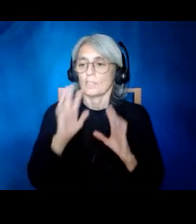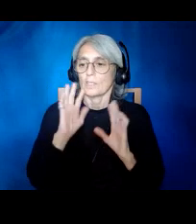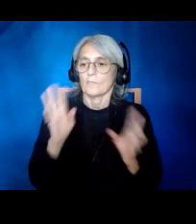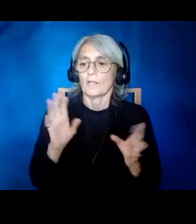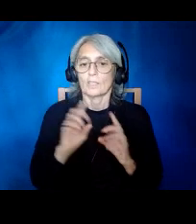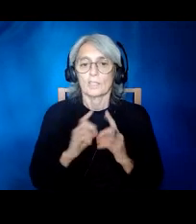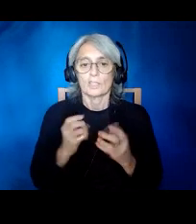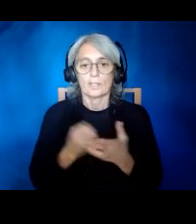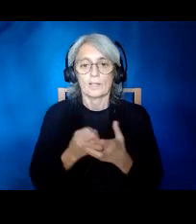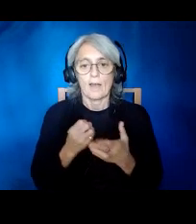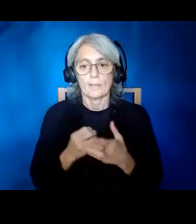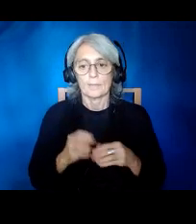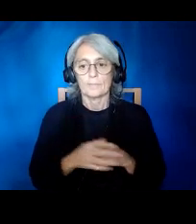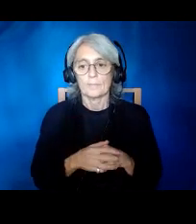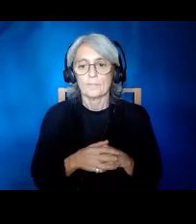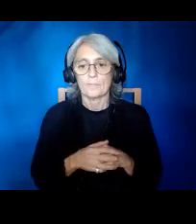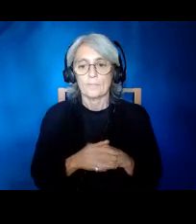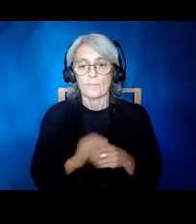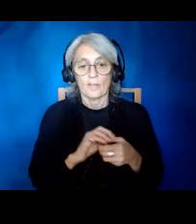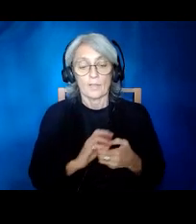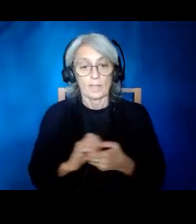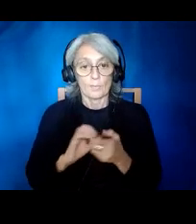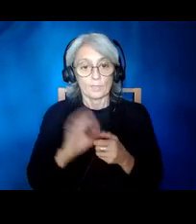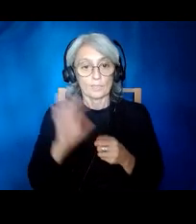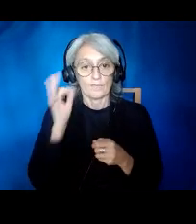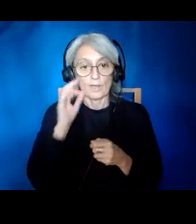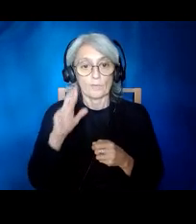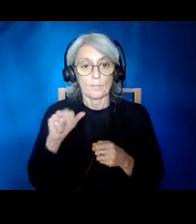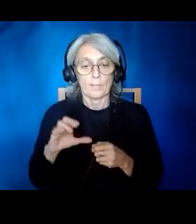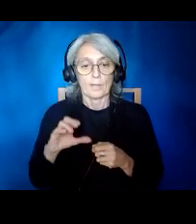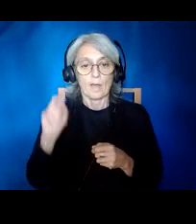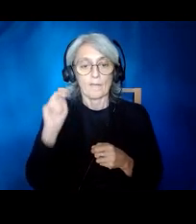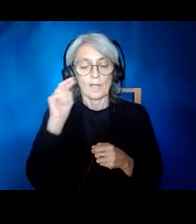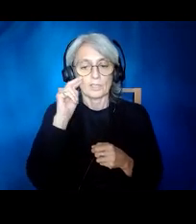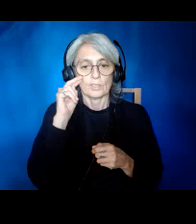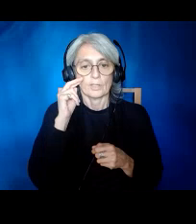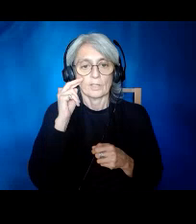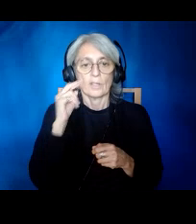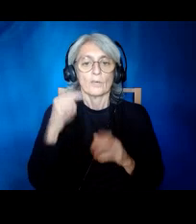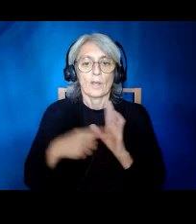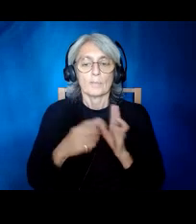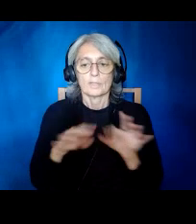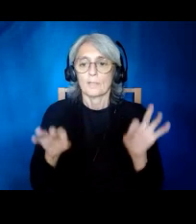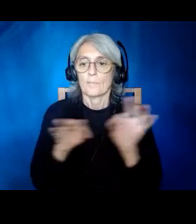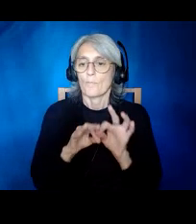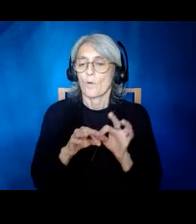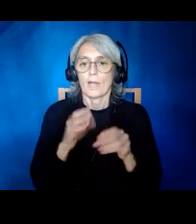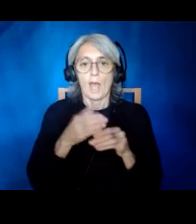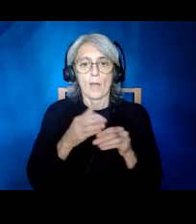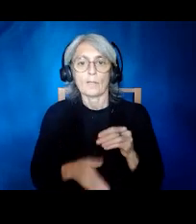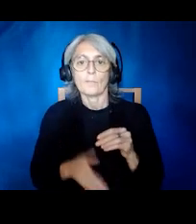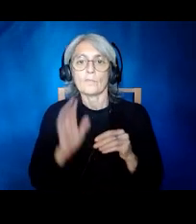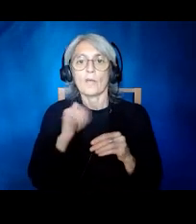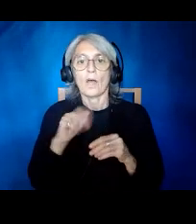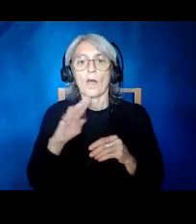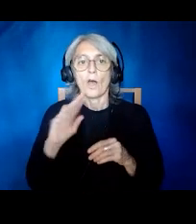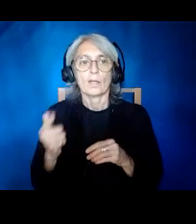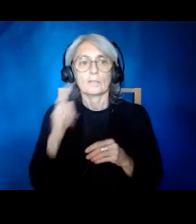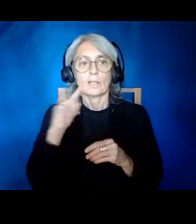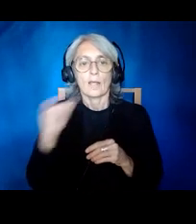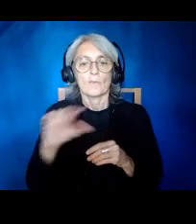Economy. This collaboration with the Federal Republic of Nigeria represents a key tangible outcome of our August